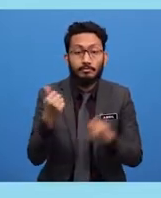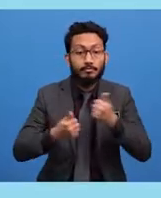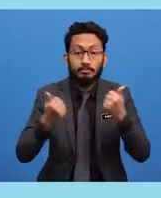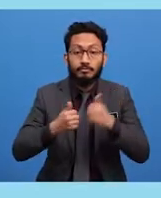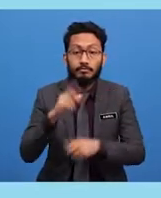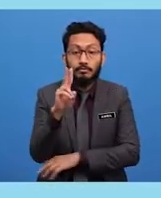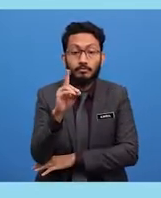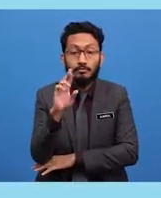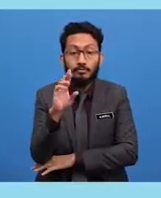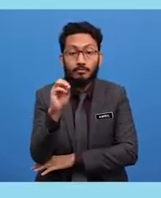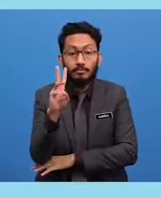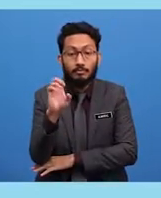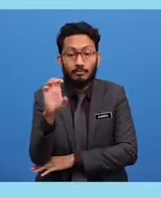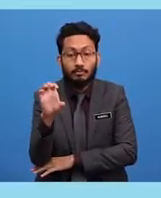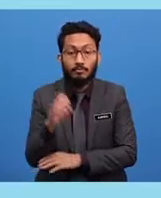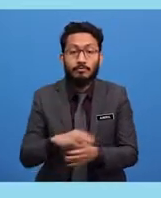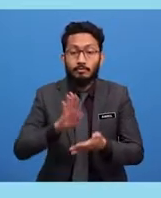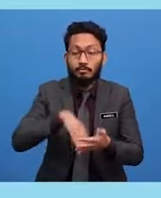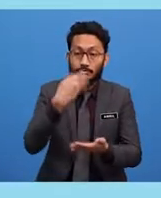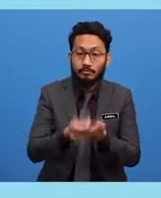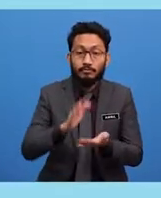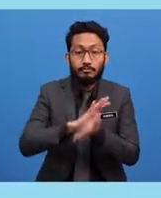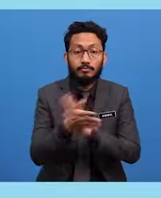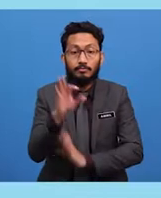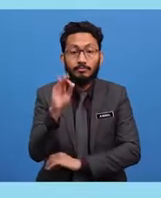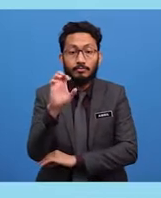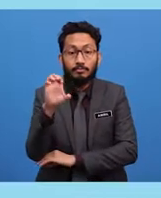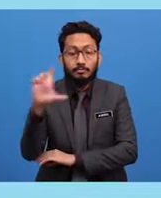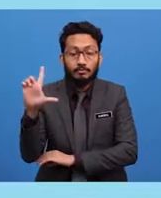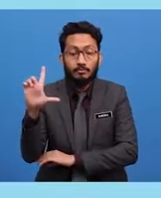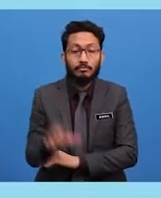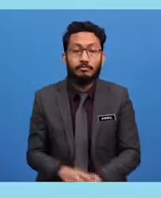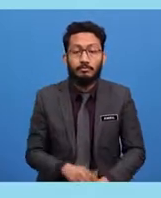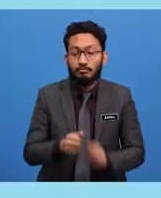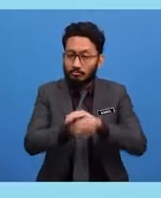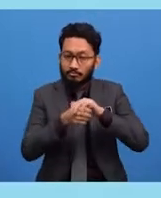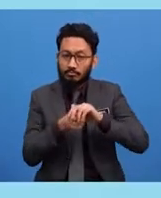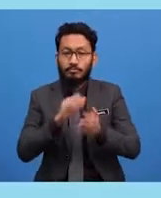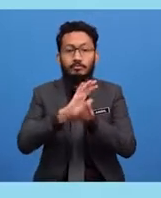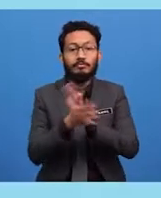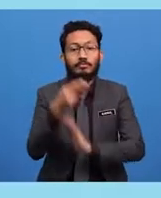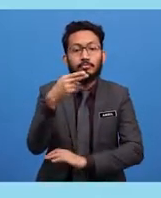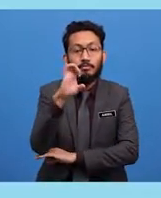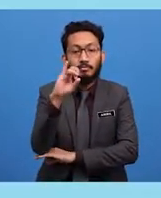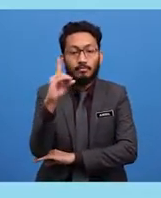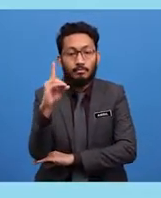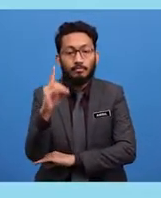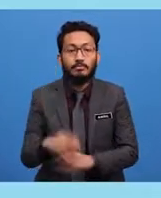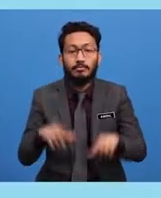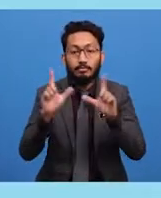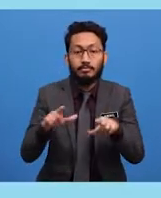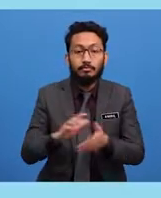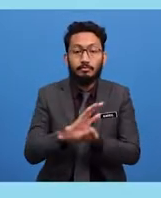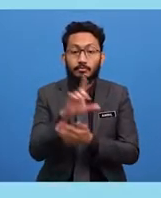fell. Hide and hit, hold and held, leave and left,